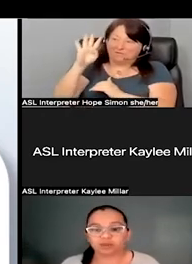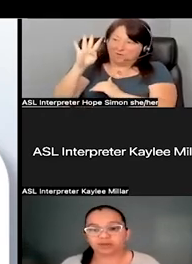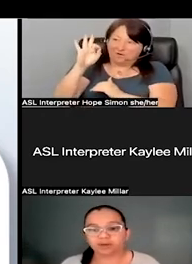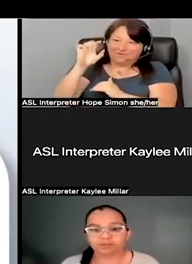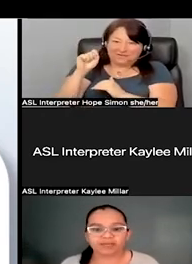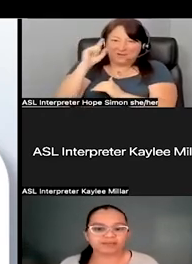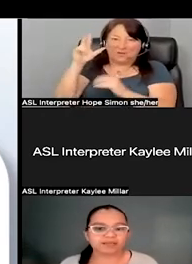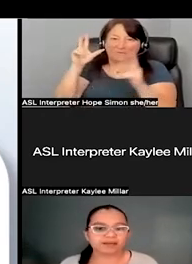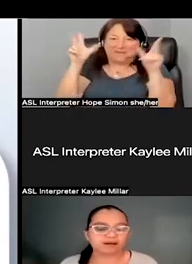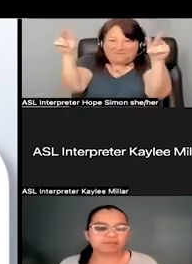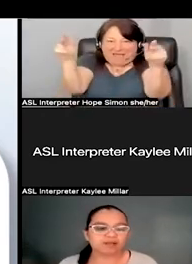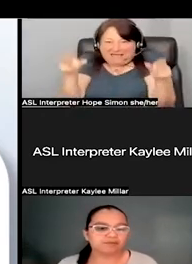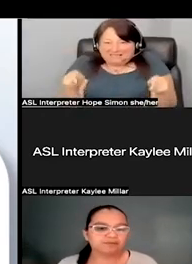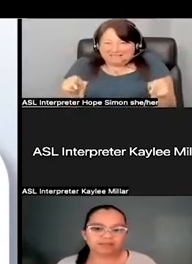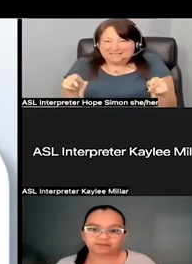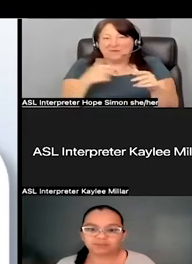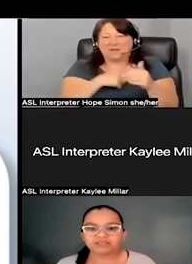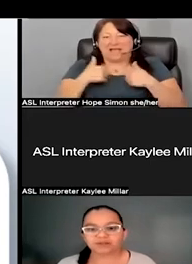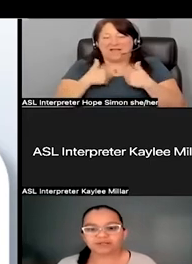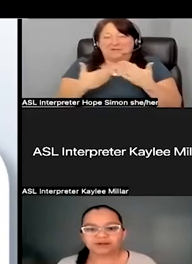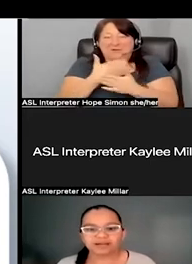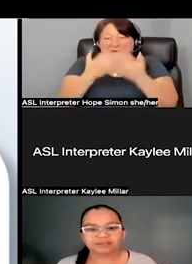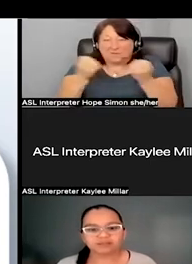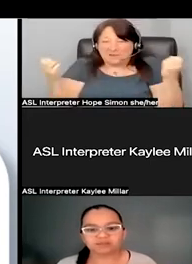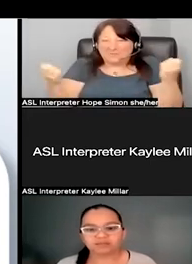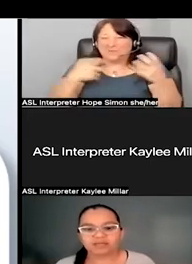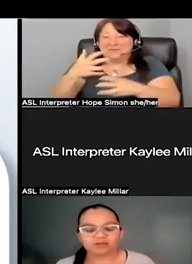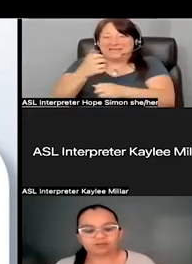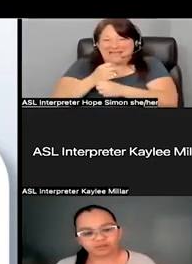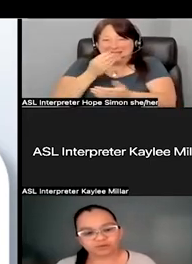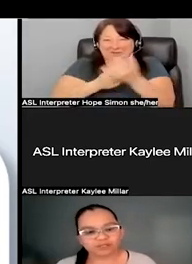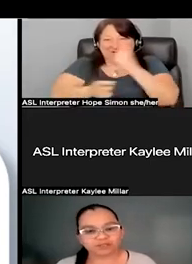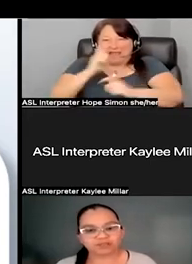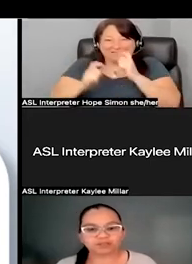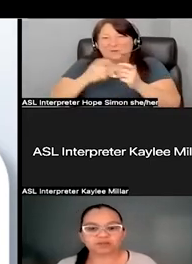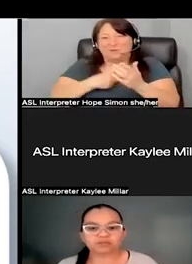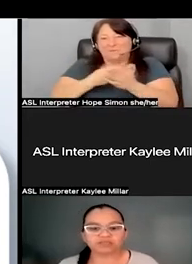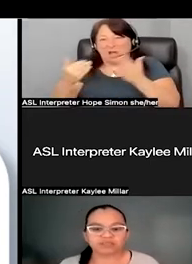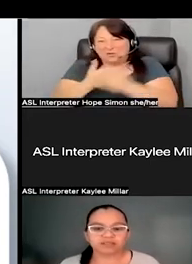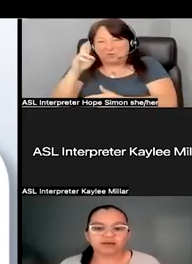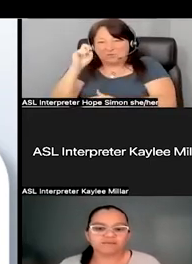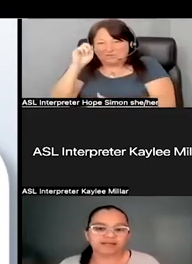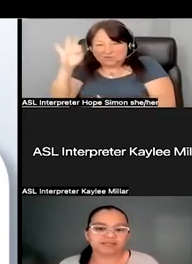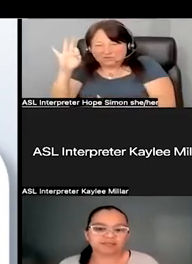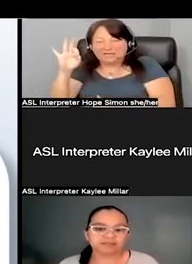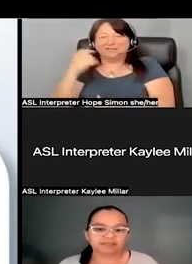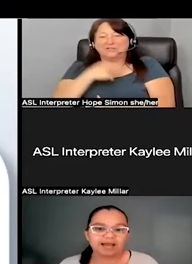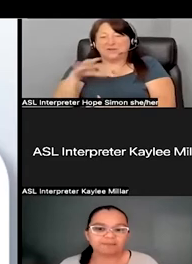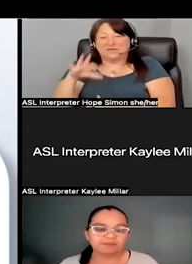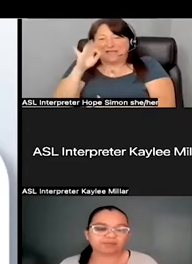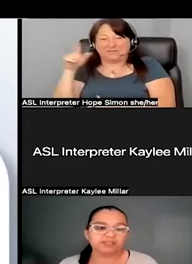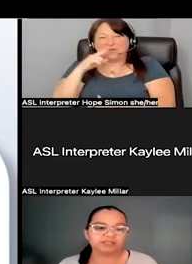some new equipment. We've been securing grants, and so we've been getting new refrigerators. And so we did find that there was